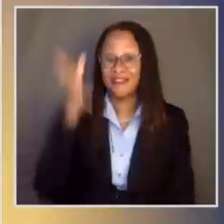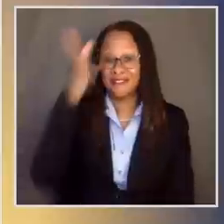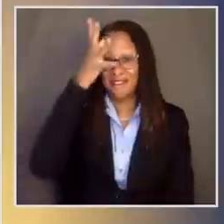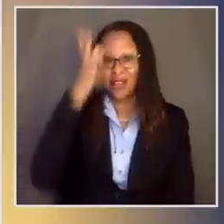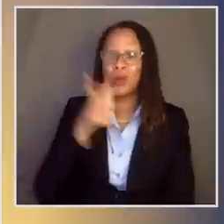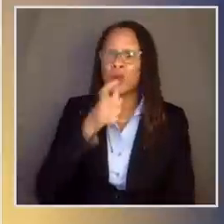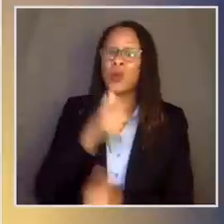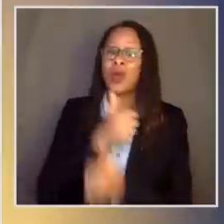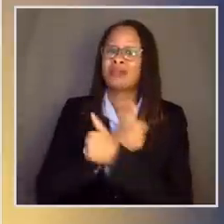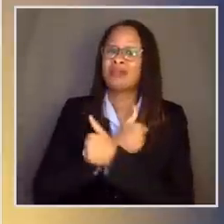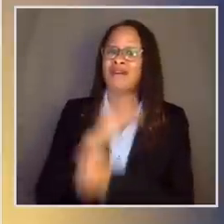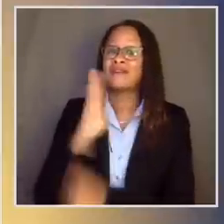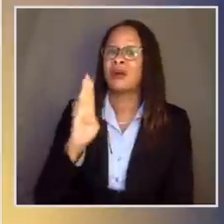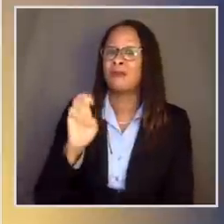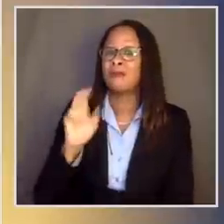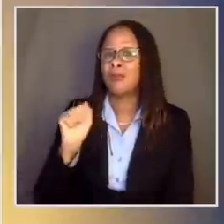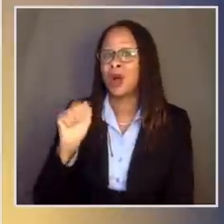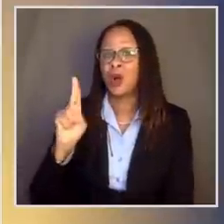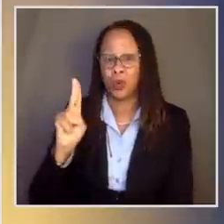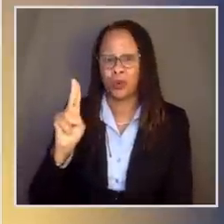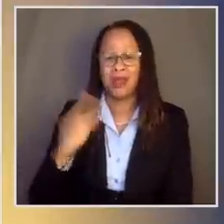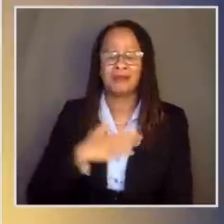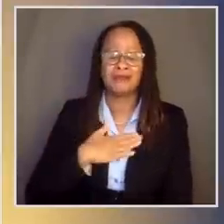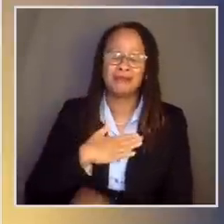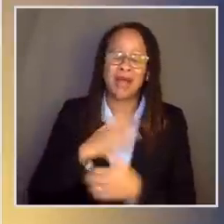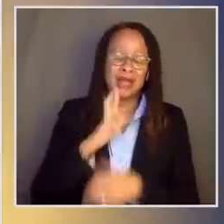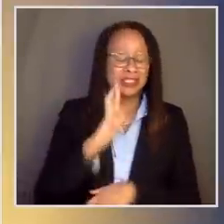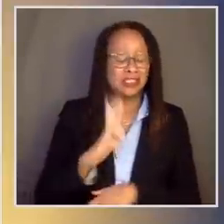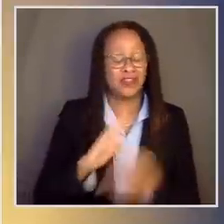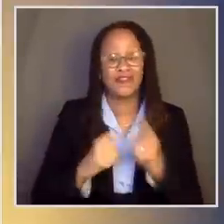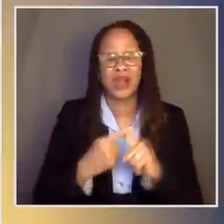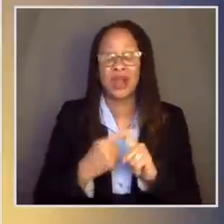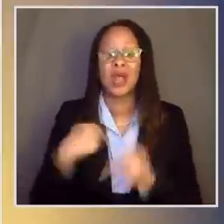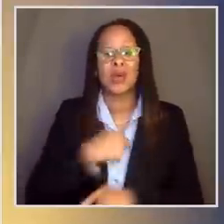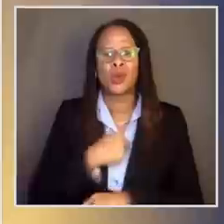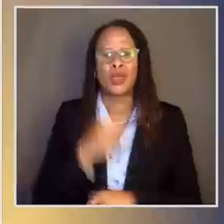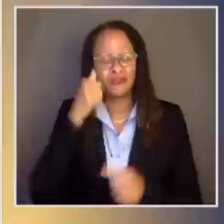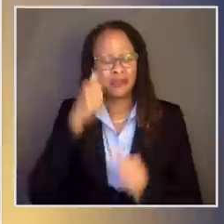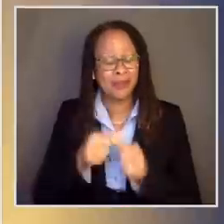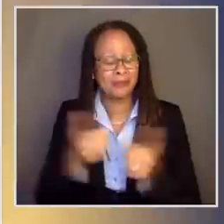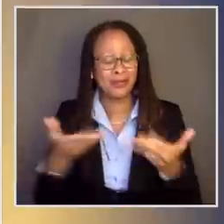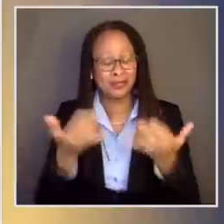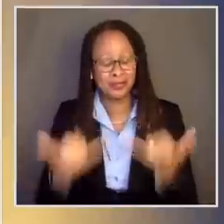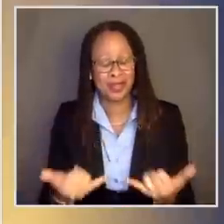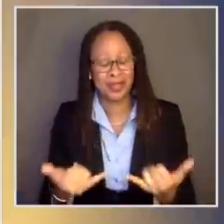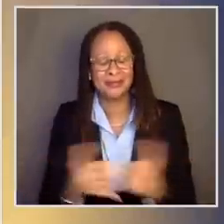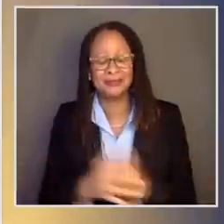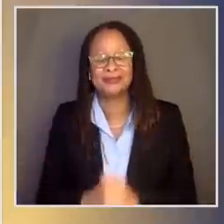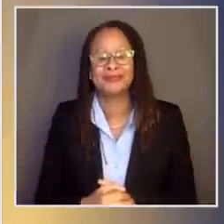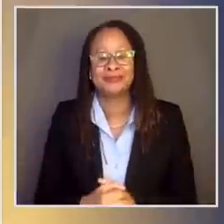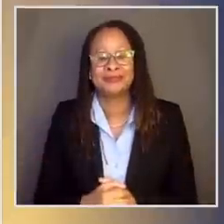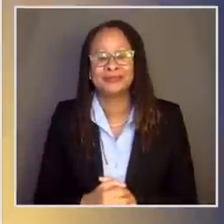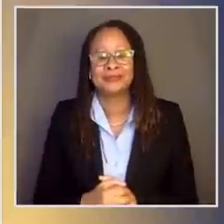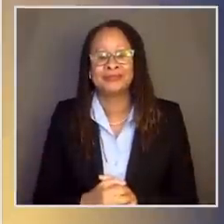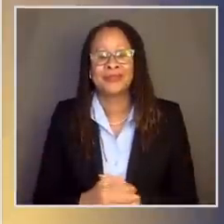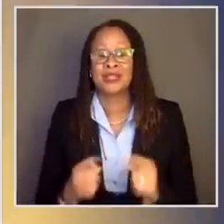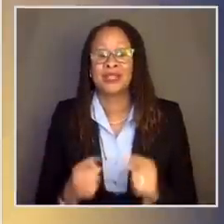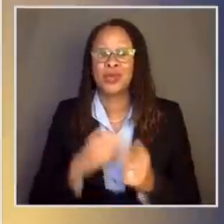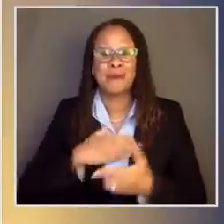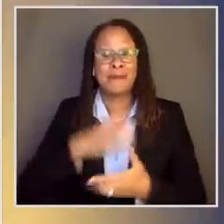Beau, my dear friend who we remember here today. And to my husband,